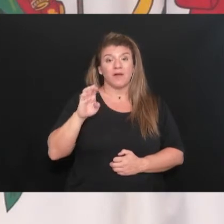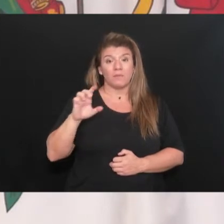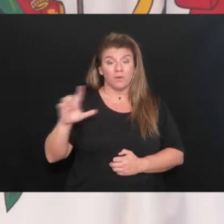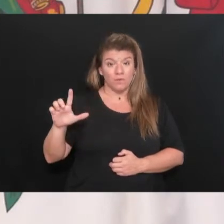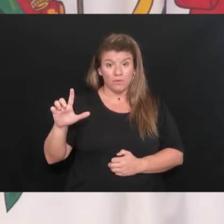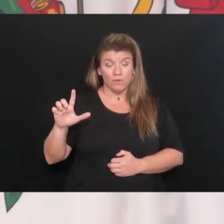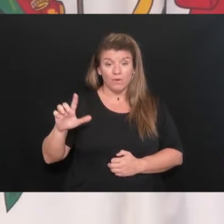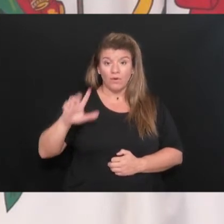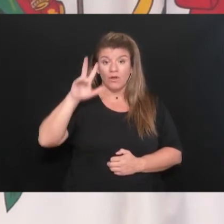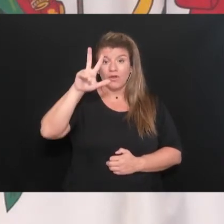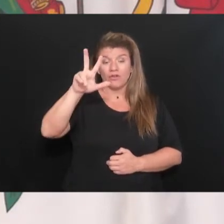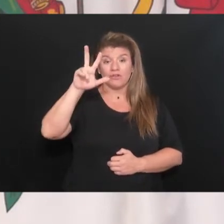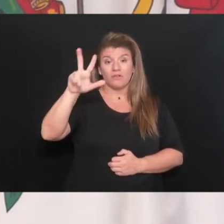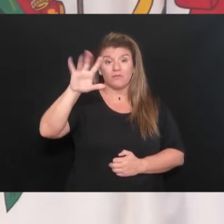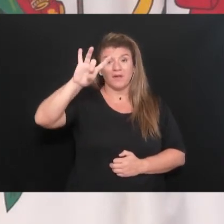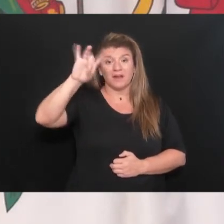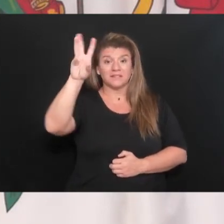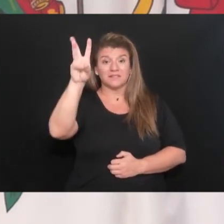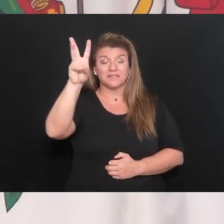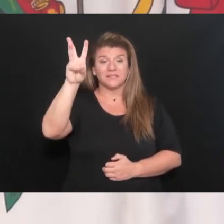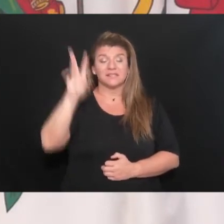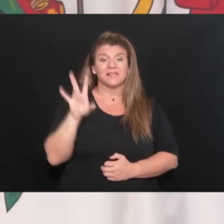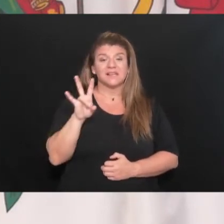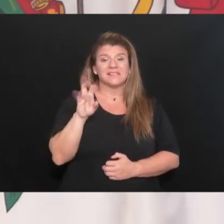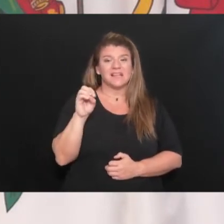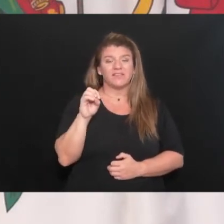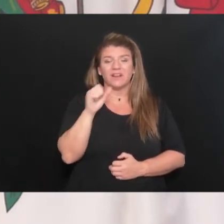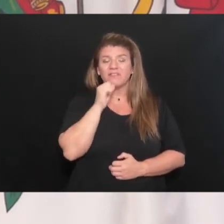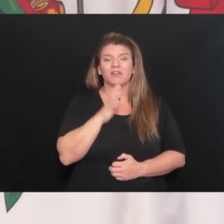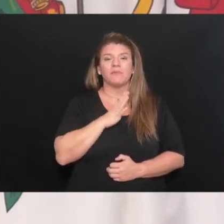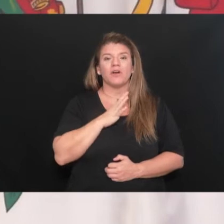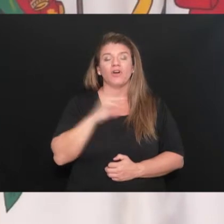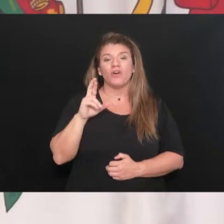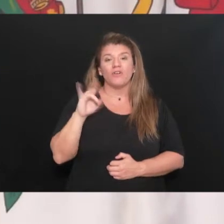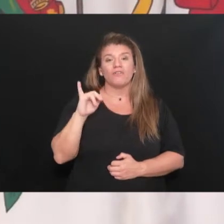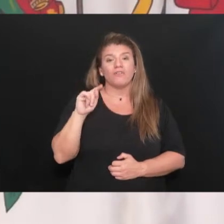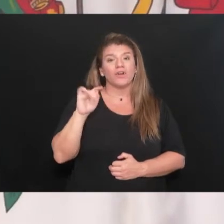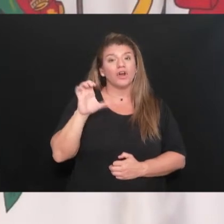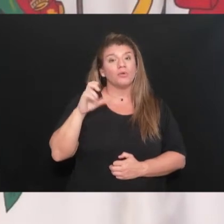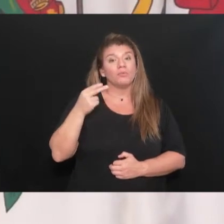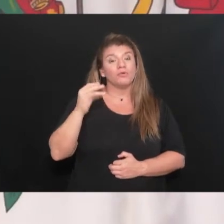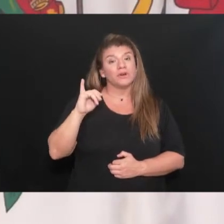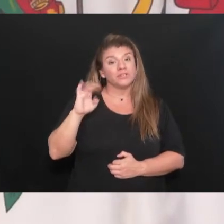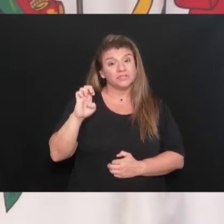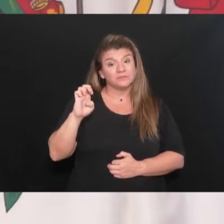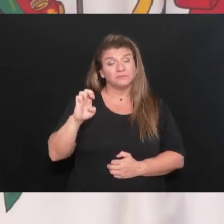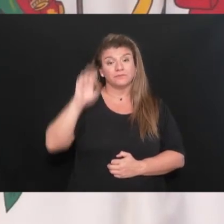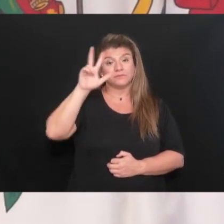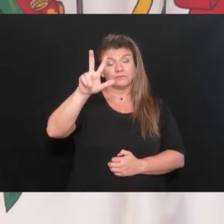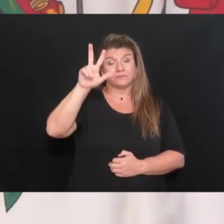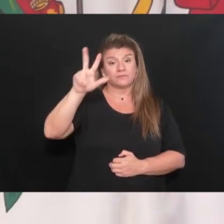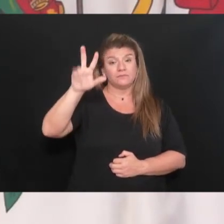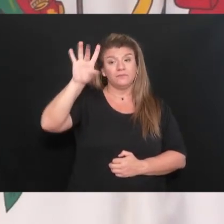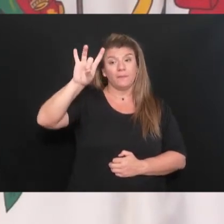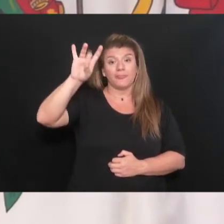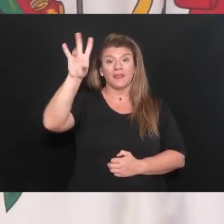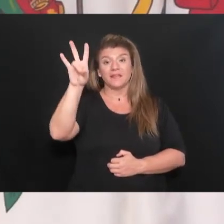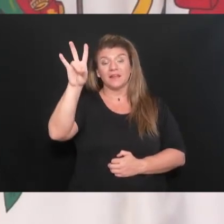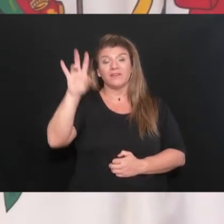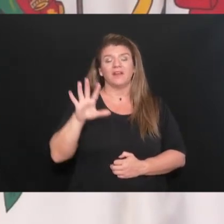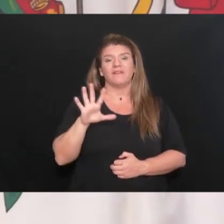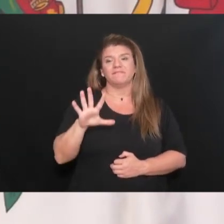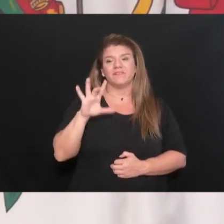Our 3,386th death is a 70-year-old female from Ritchie County. Our 3,387th death is